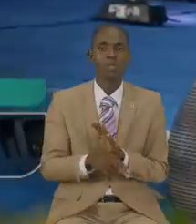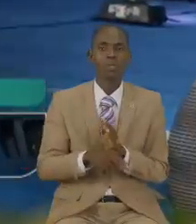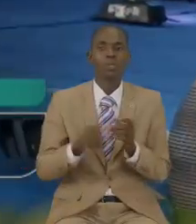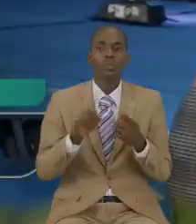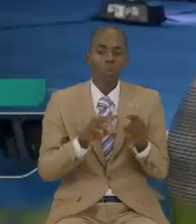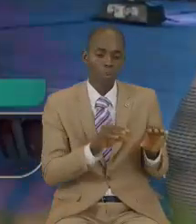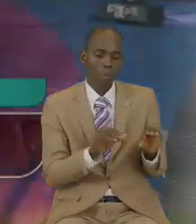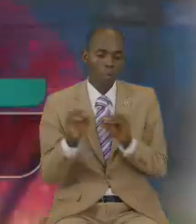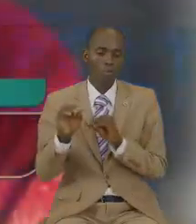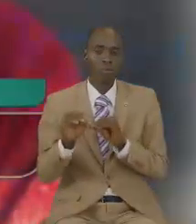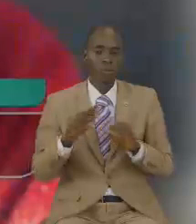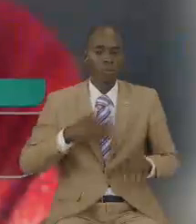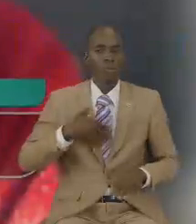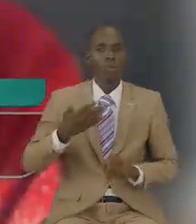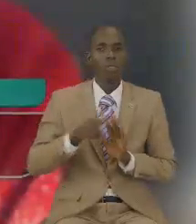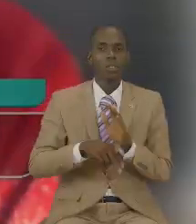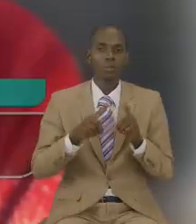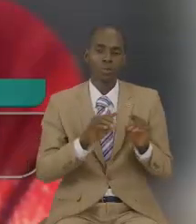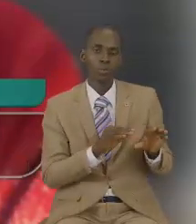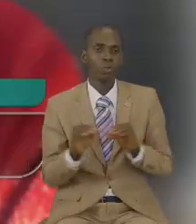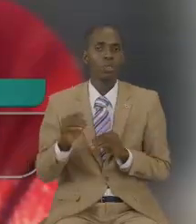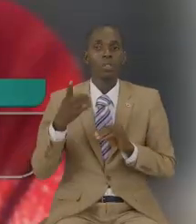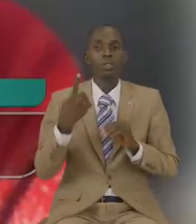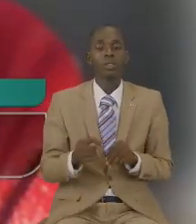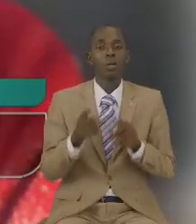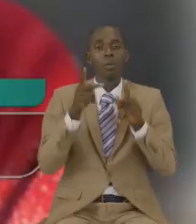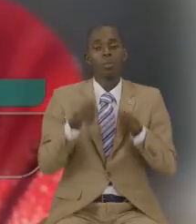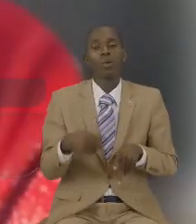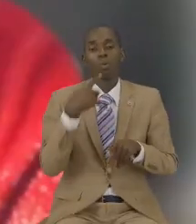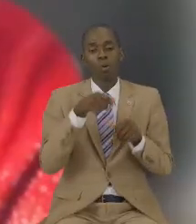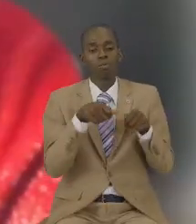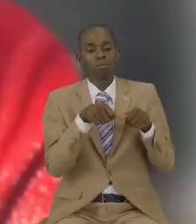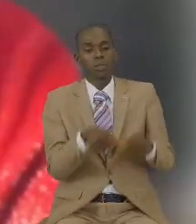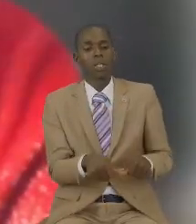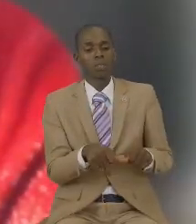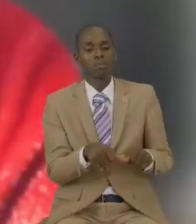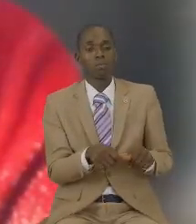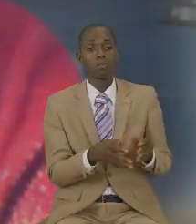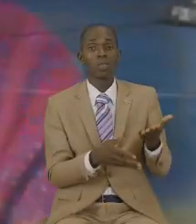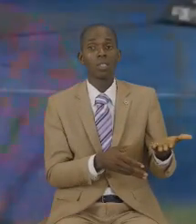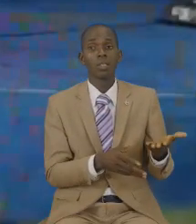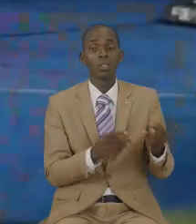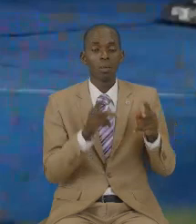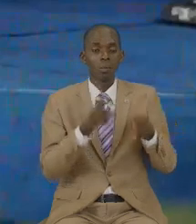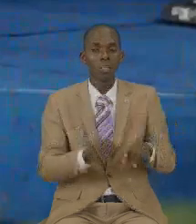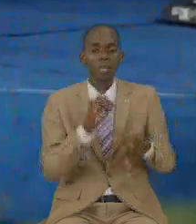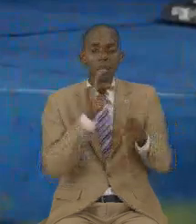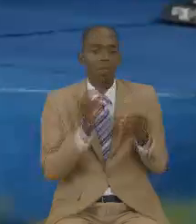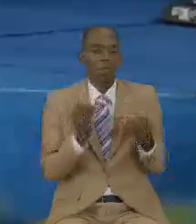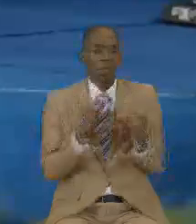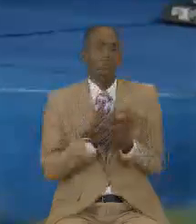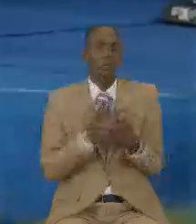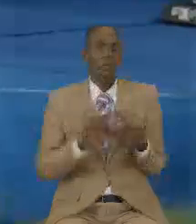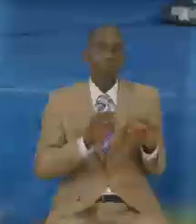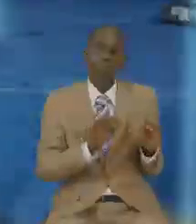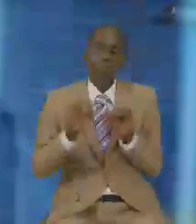move. Willingness to move. The fellow who stands still, the fellow is afraid to go on,